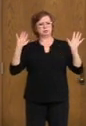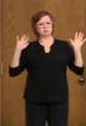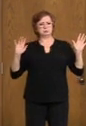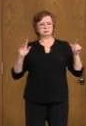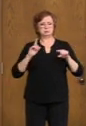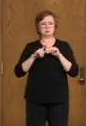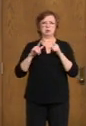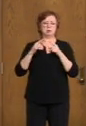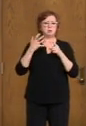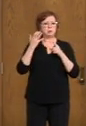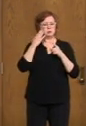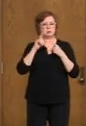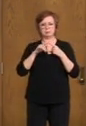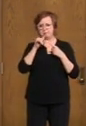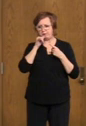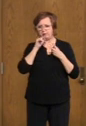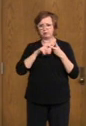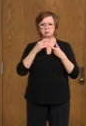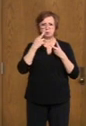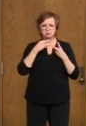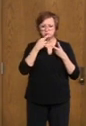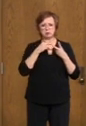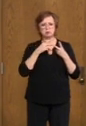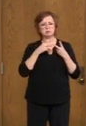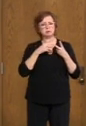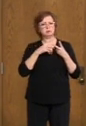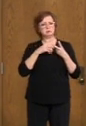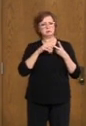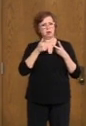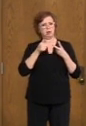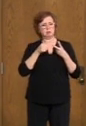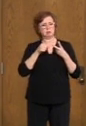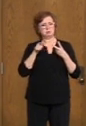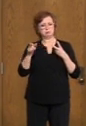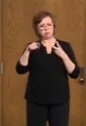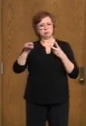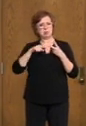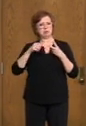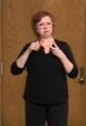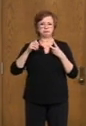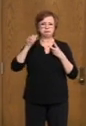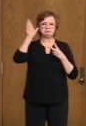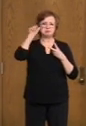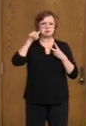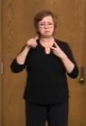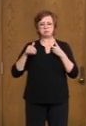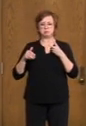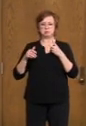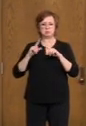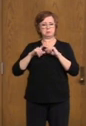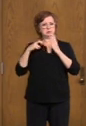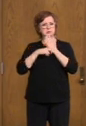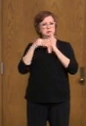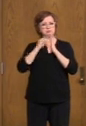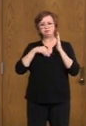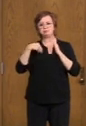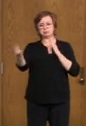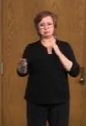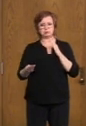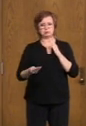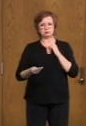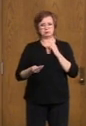bars, restaurants, and other businesses that are defying public health orders and who are being fined, why are they